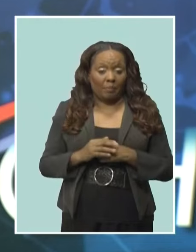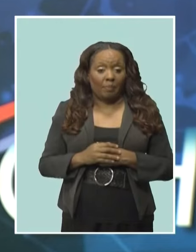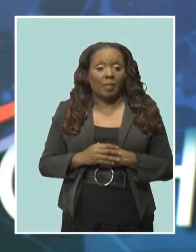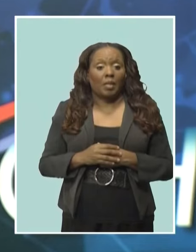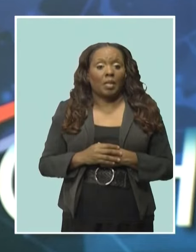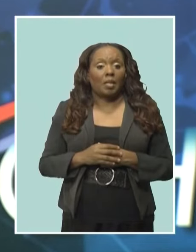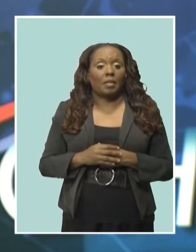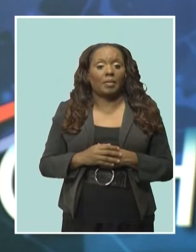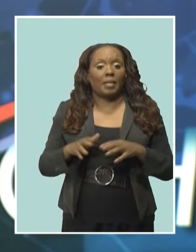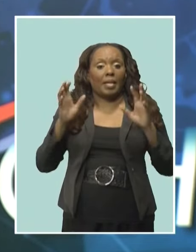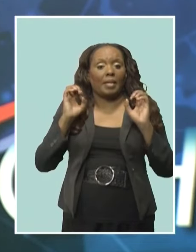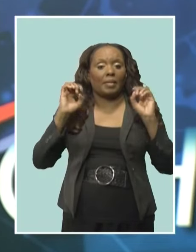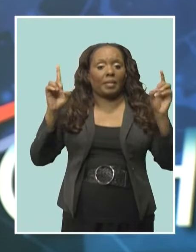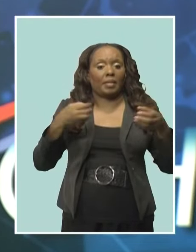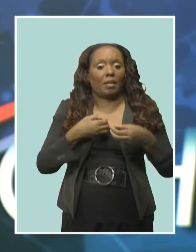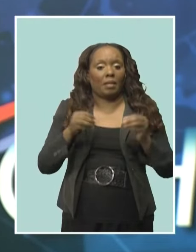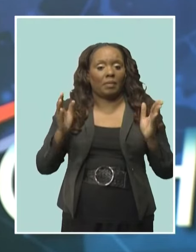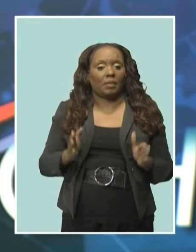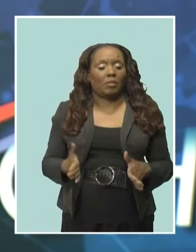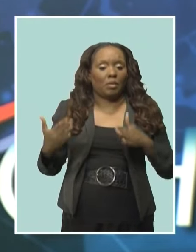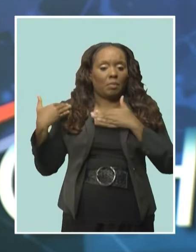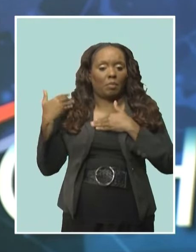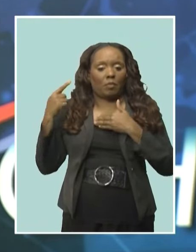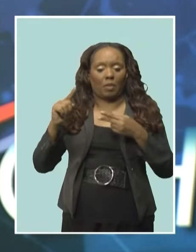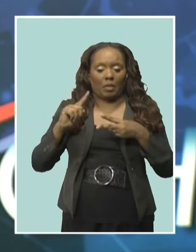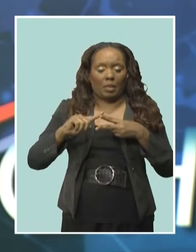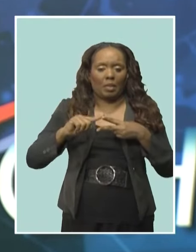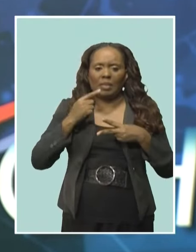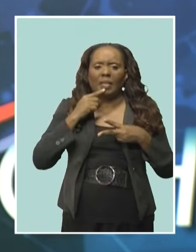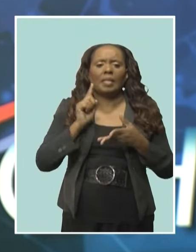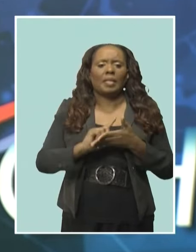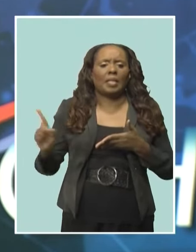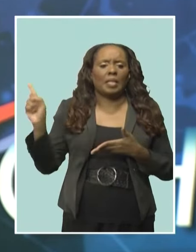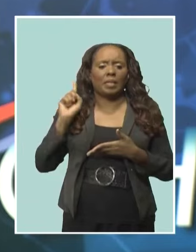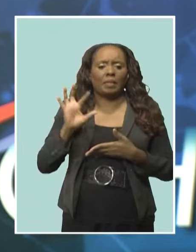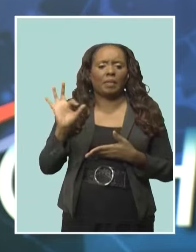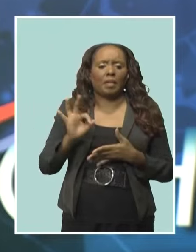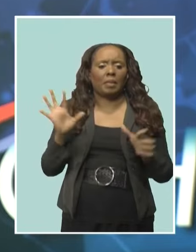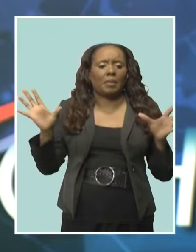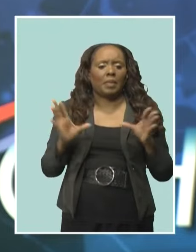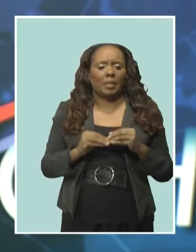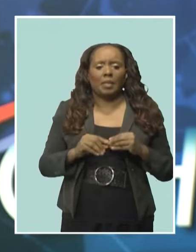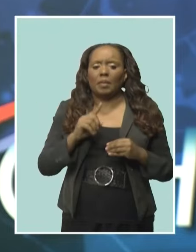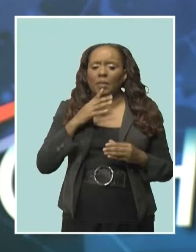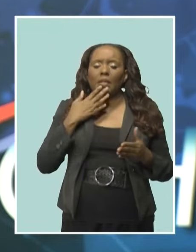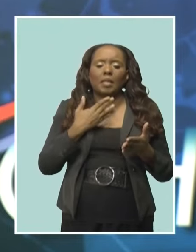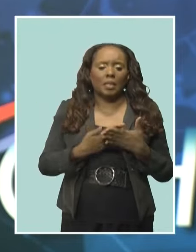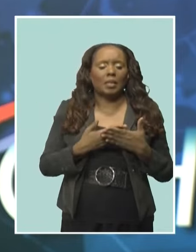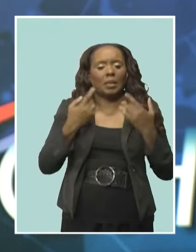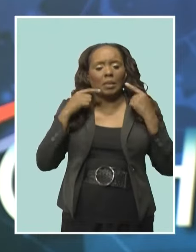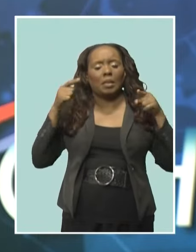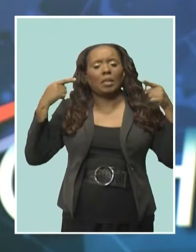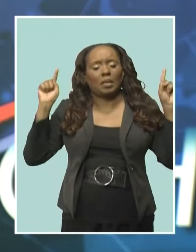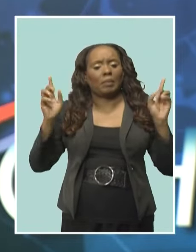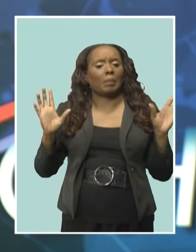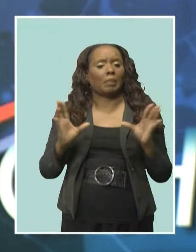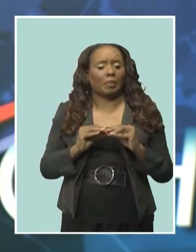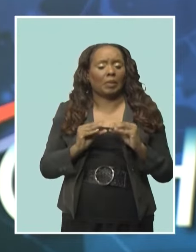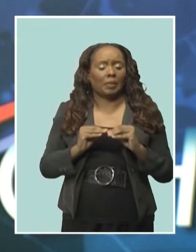for schools, Glyne Price, says, however, that last Friday a meeting was convened which he described as productive and